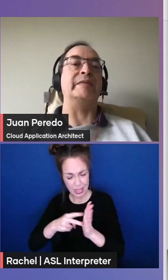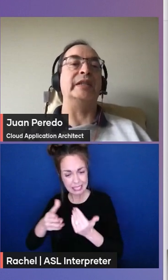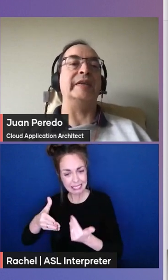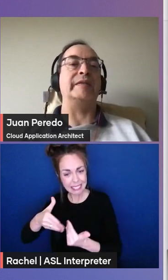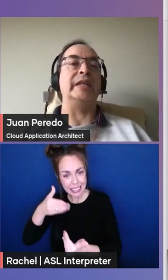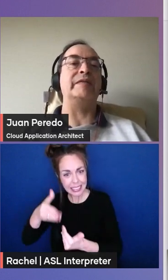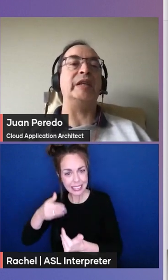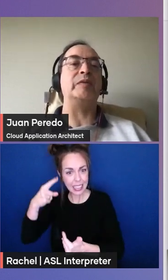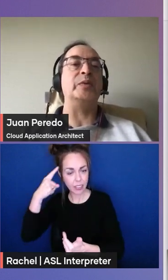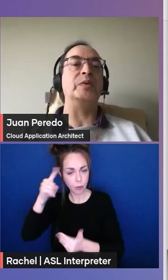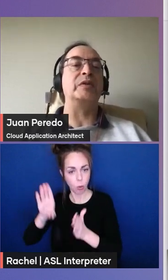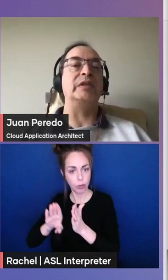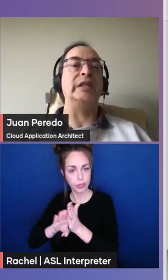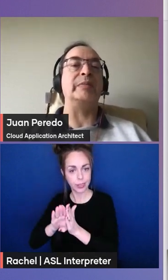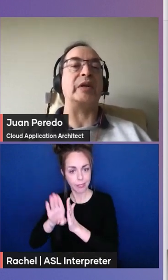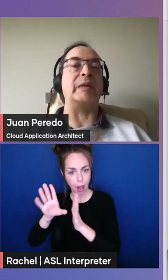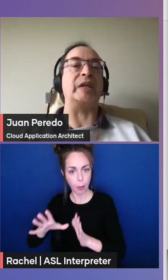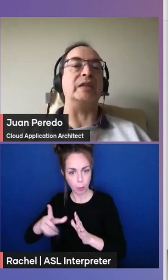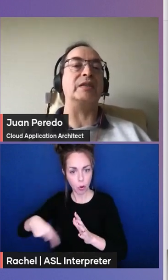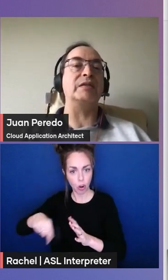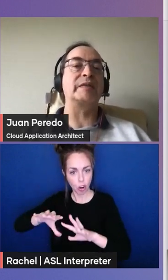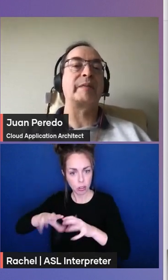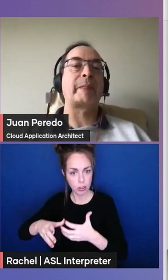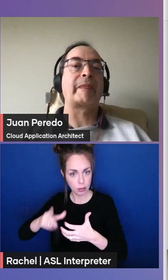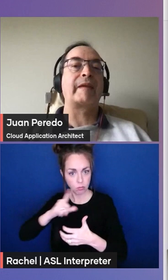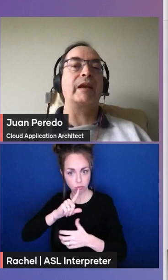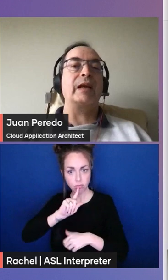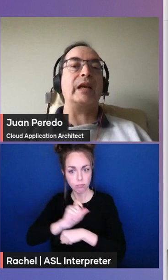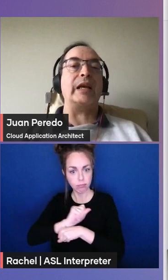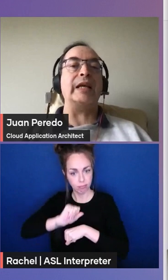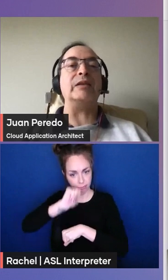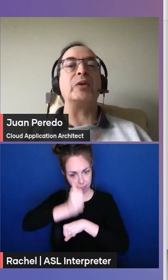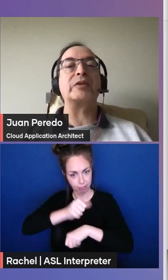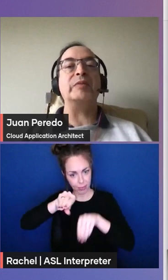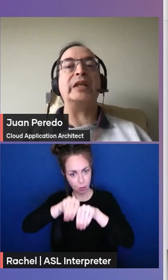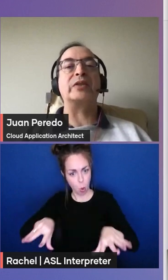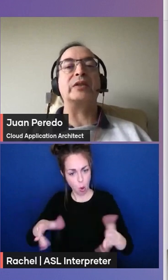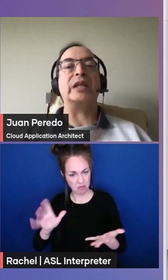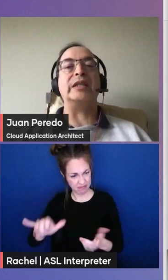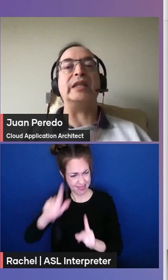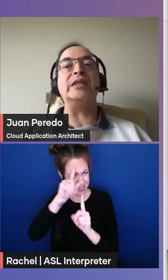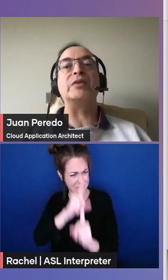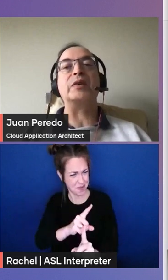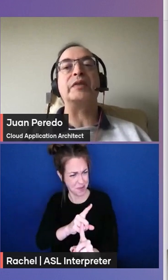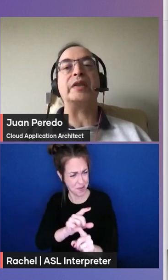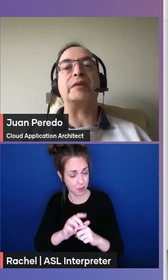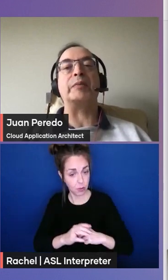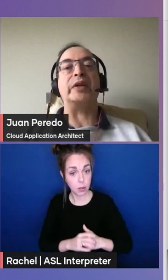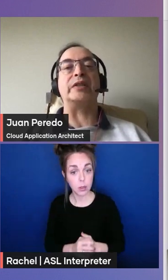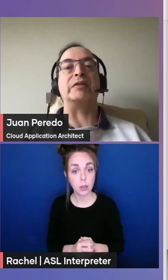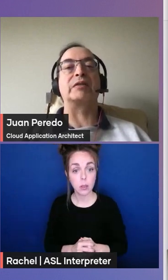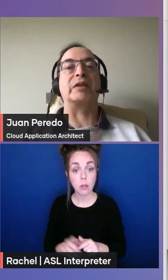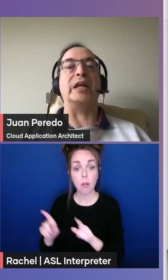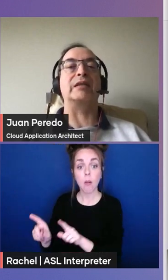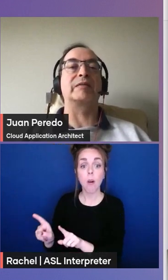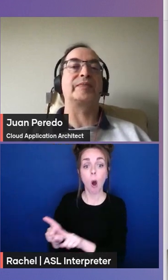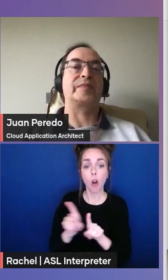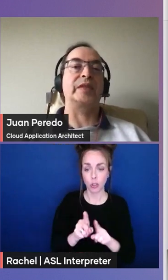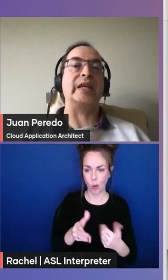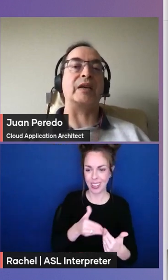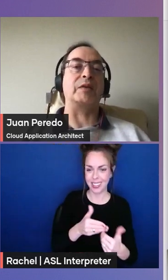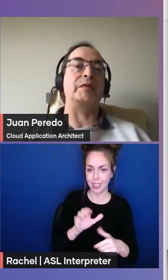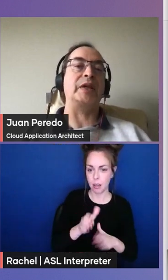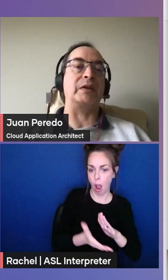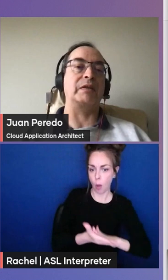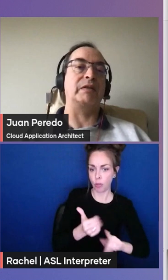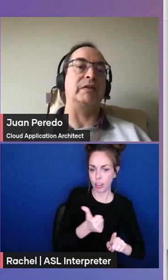the dev team to deploy applications, and also make sure that it's easy to configure for operations so that they